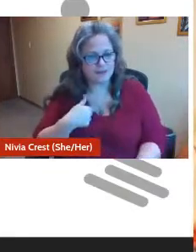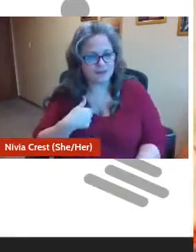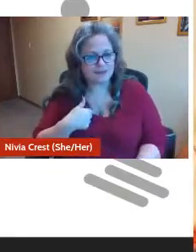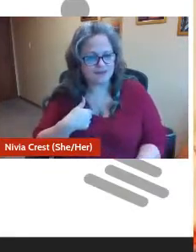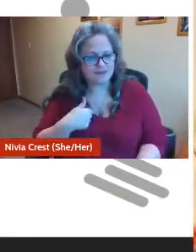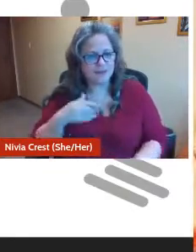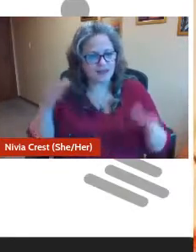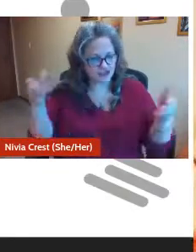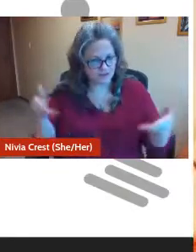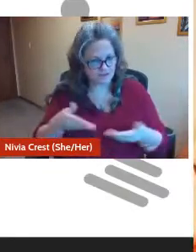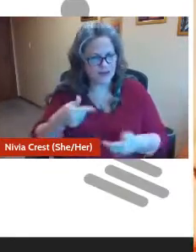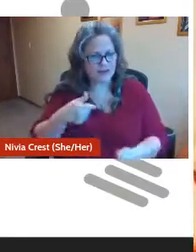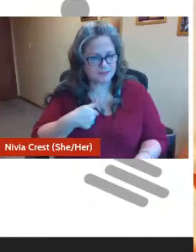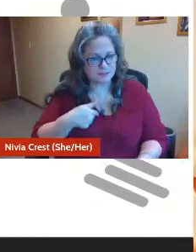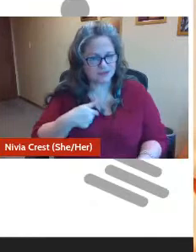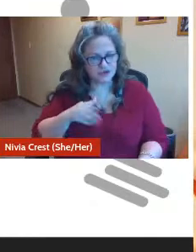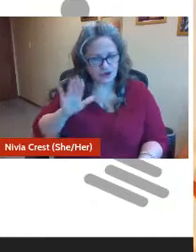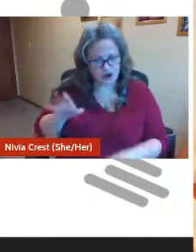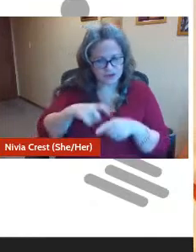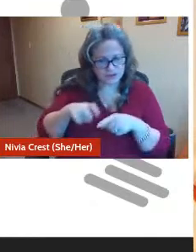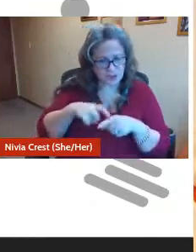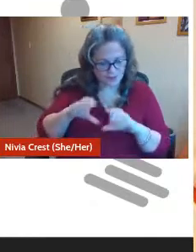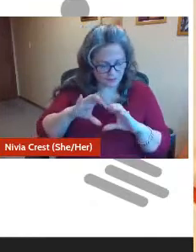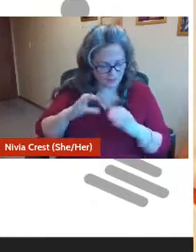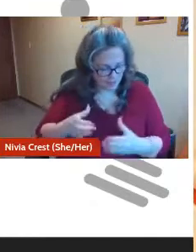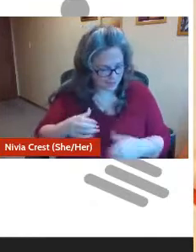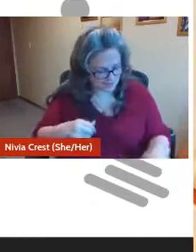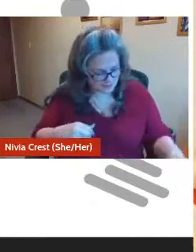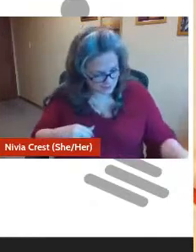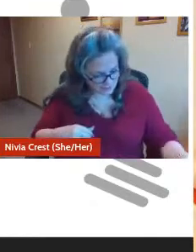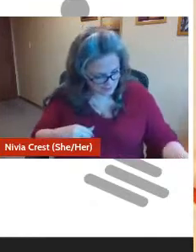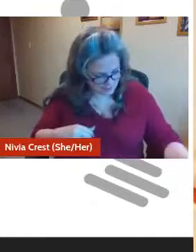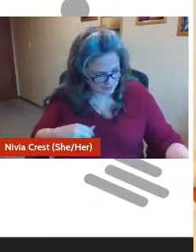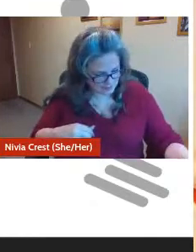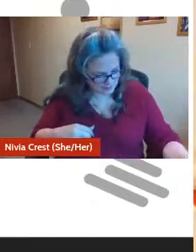and invited me to her sewing class.